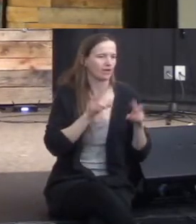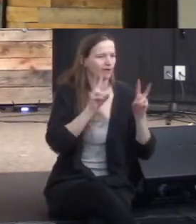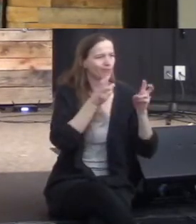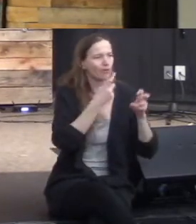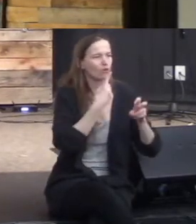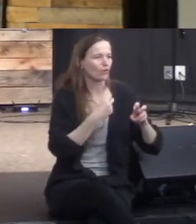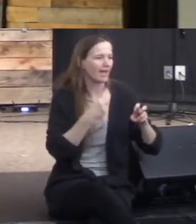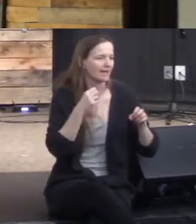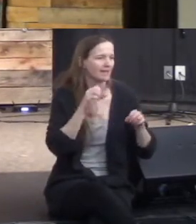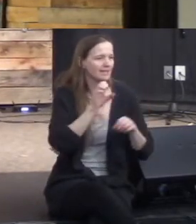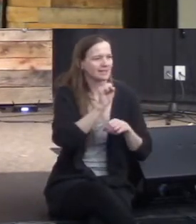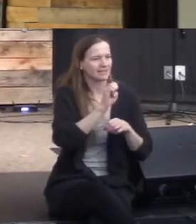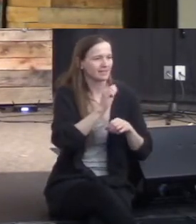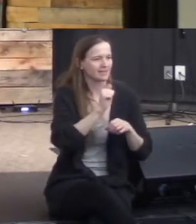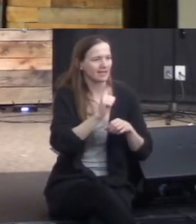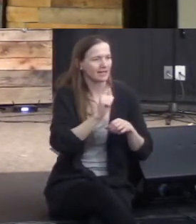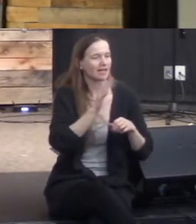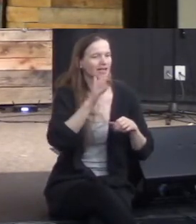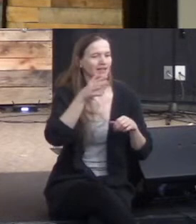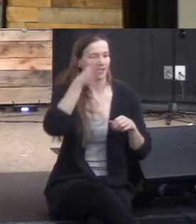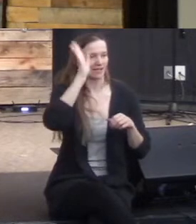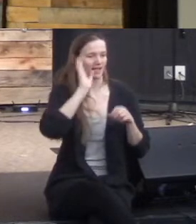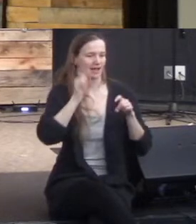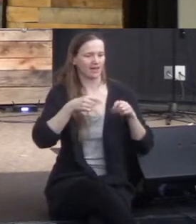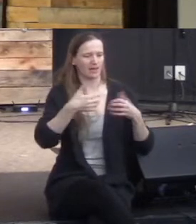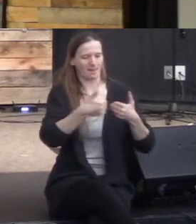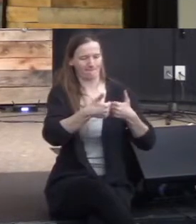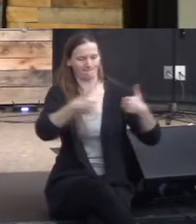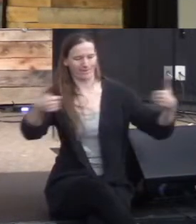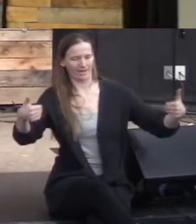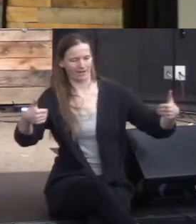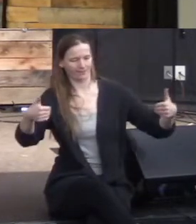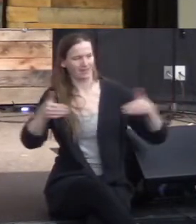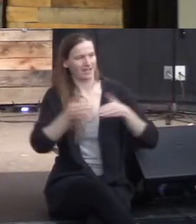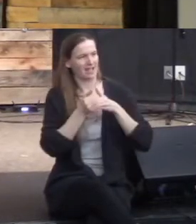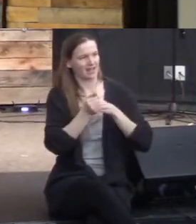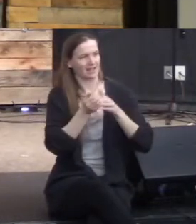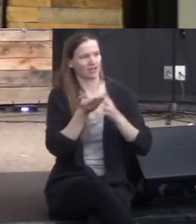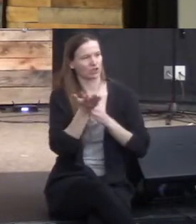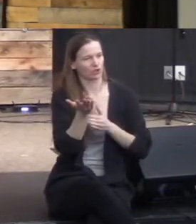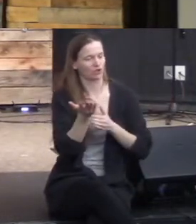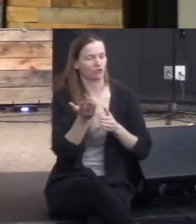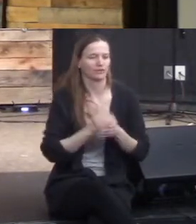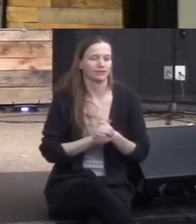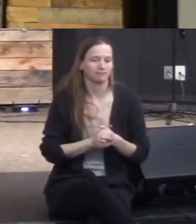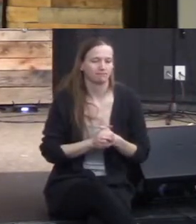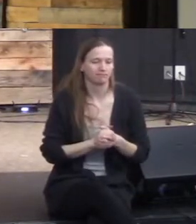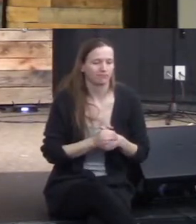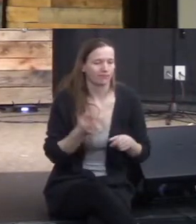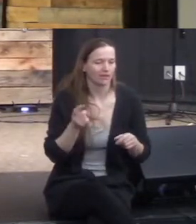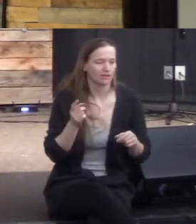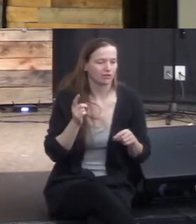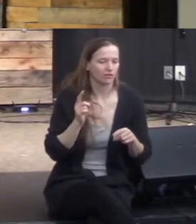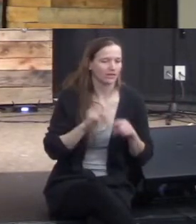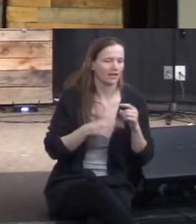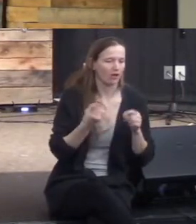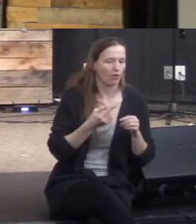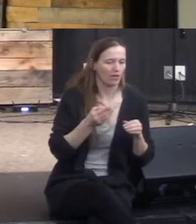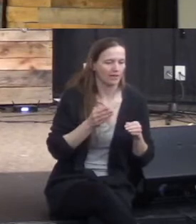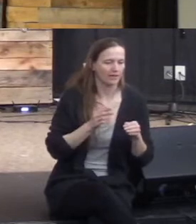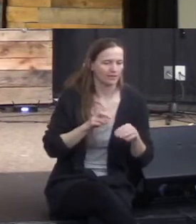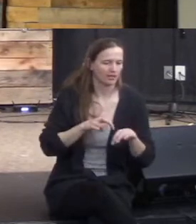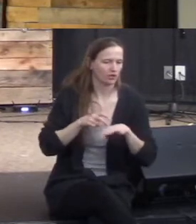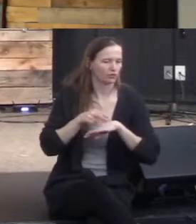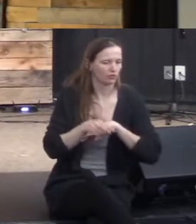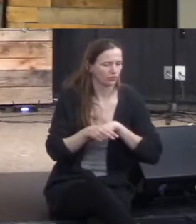through. There is always going to be a moment where you're going to go, we can't just cross the Jacob. You're going to have to wrestle with this one for a while.